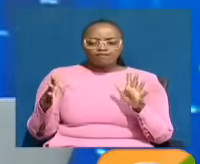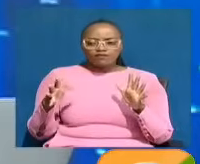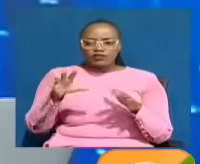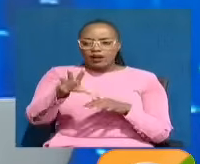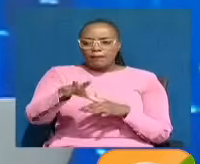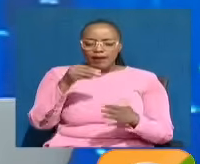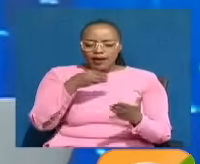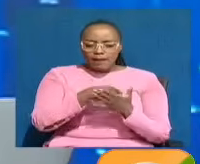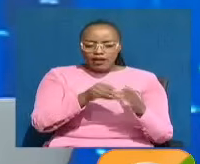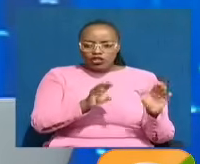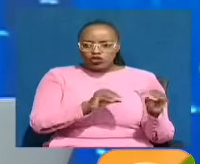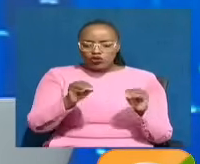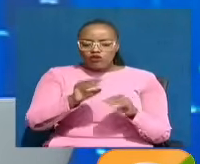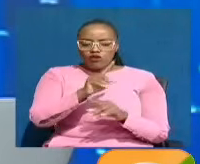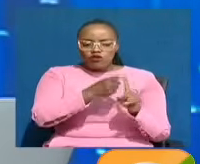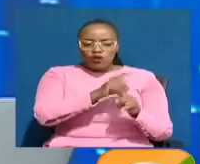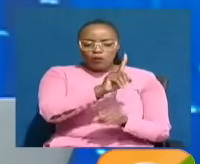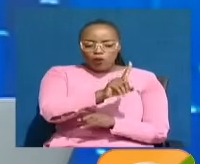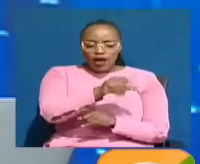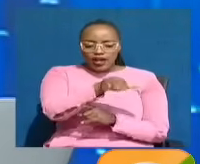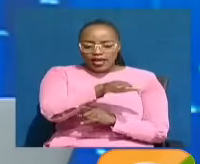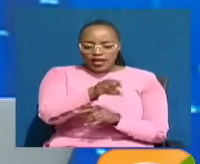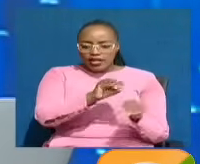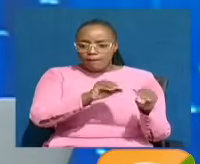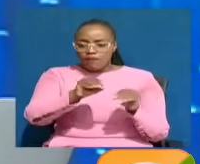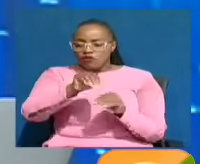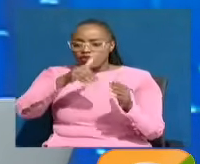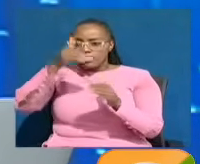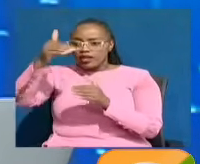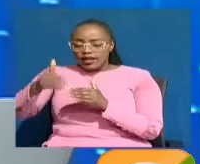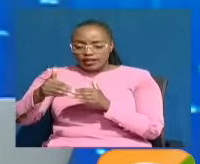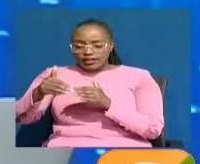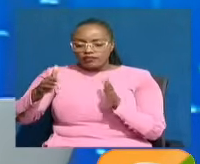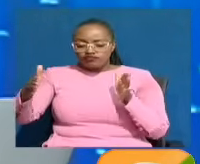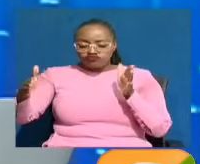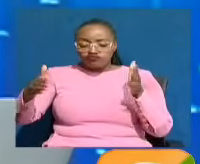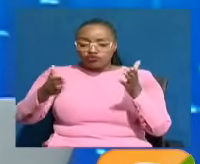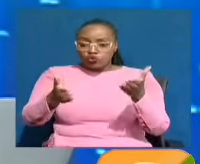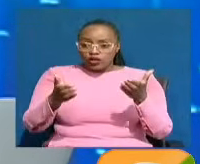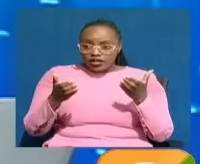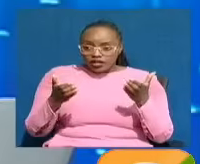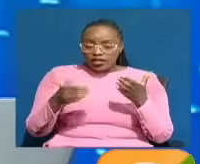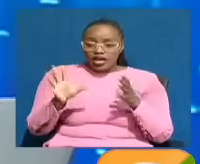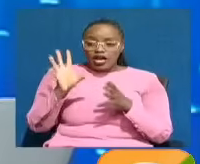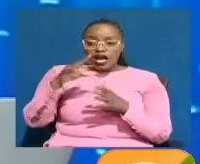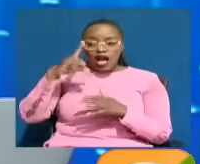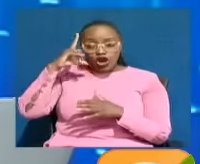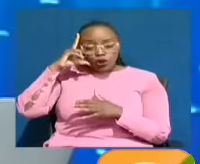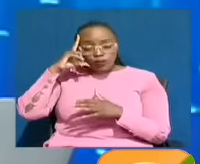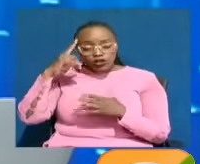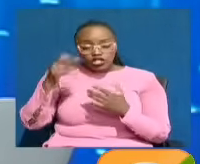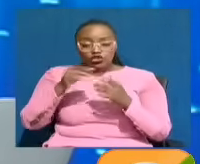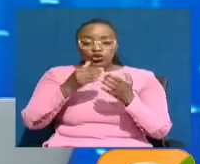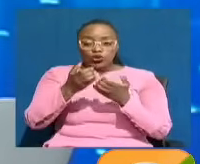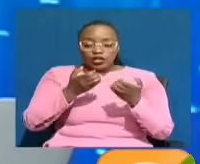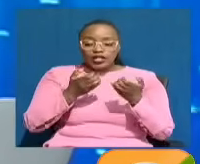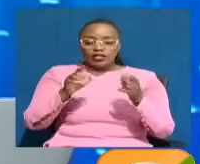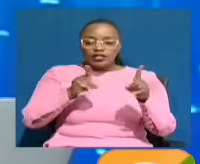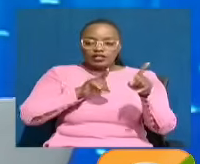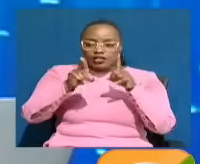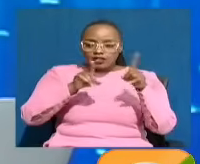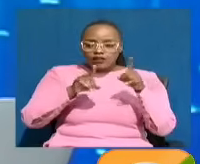money to move you from point A to B. Yes. And when you get there, you would need accommodation, you would need transport, exactly. you need some